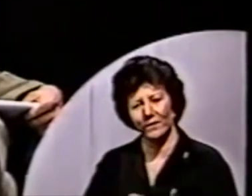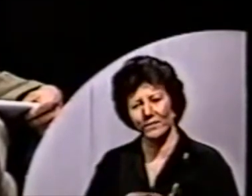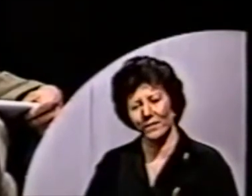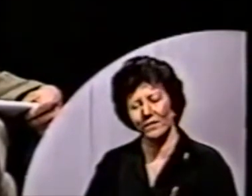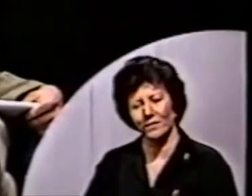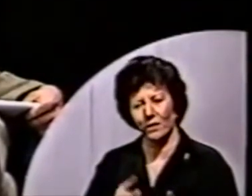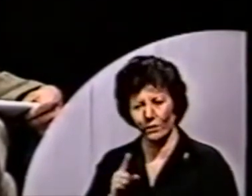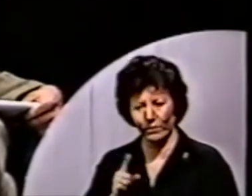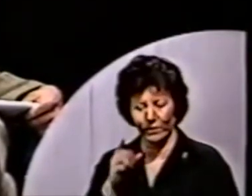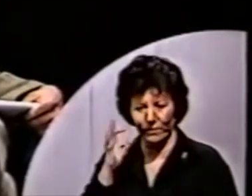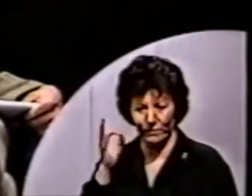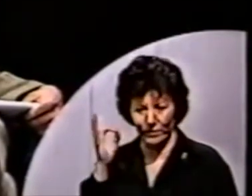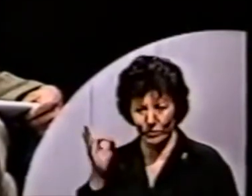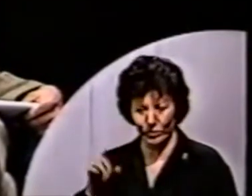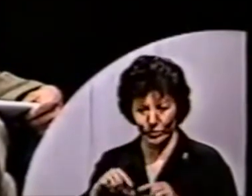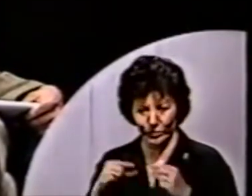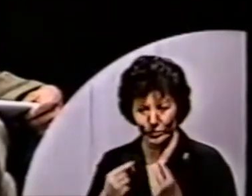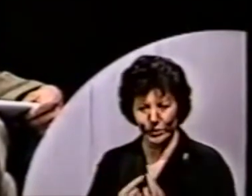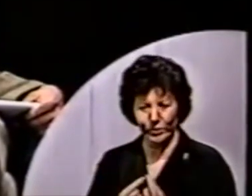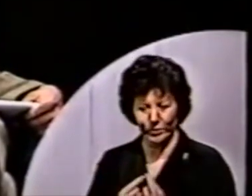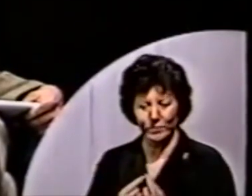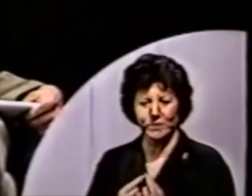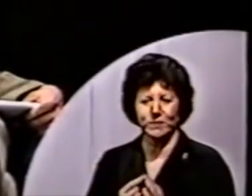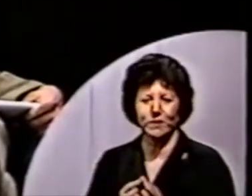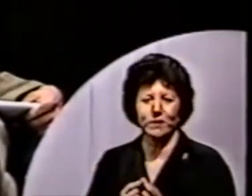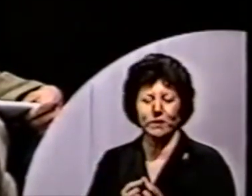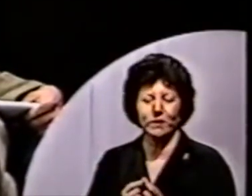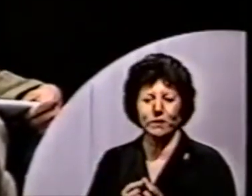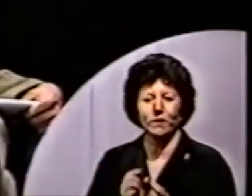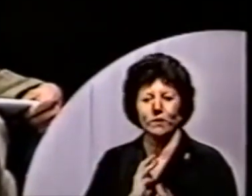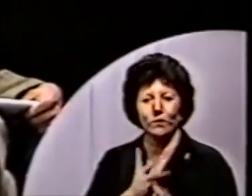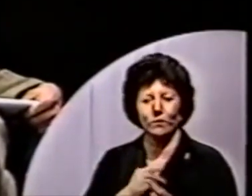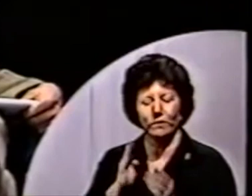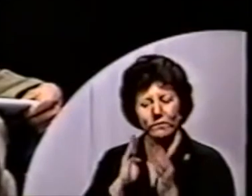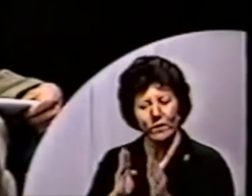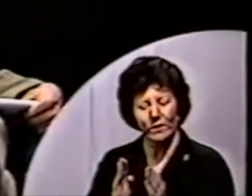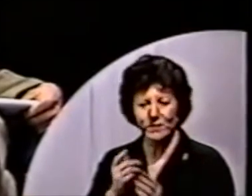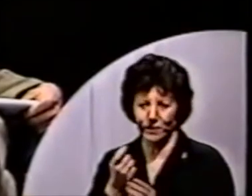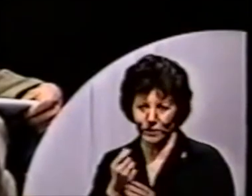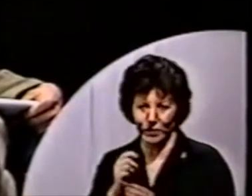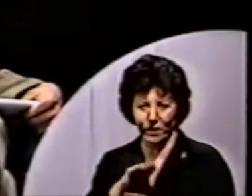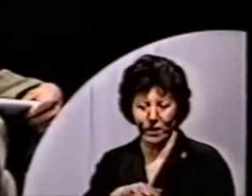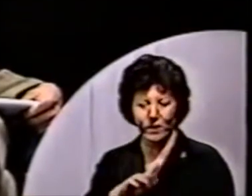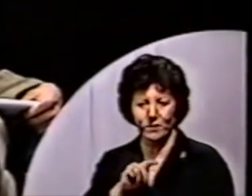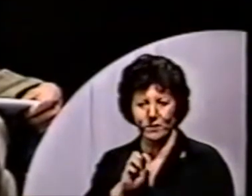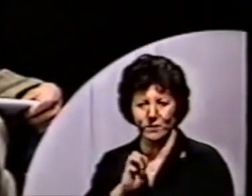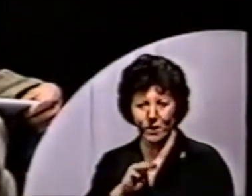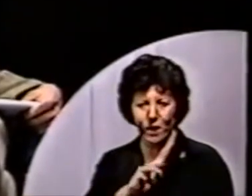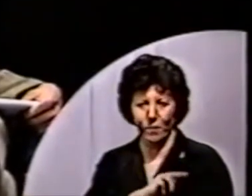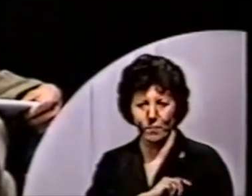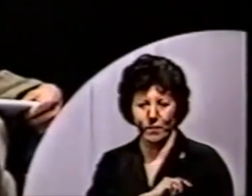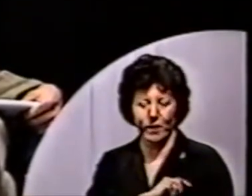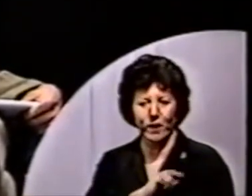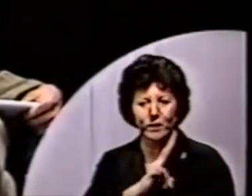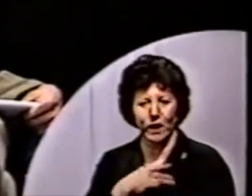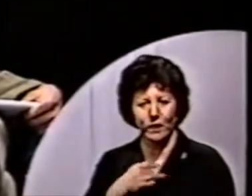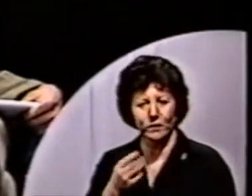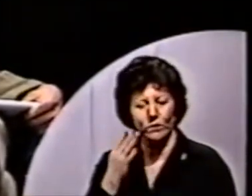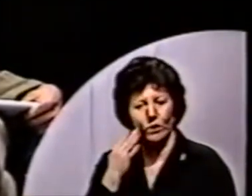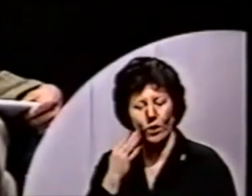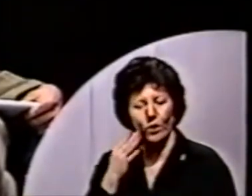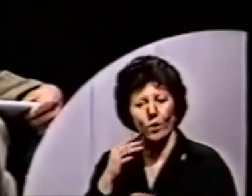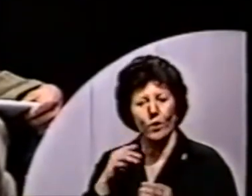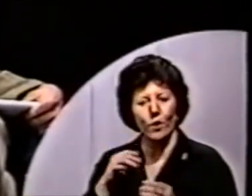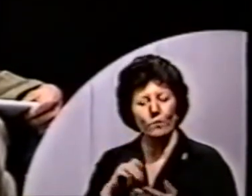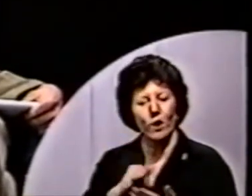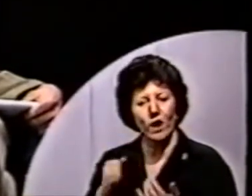in the future with some of the groups we're working with here. We'll focus on you a little bit now, Tom, if we can. I'd like to know, Project